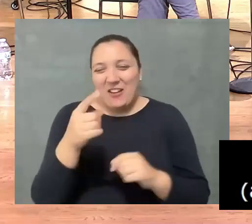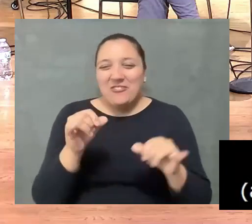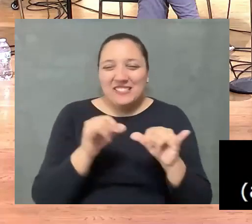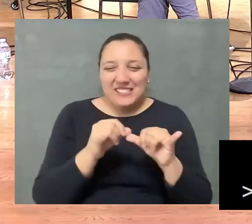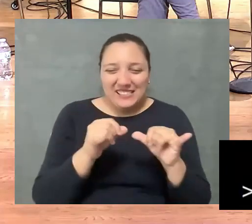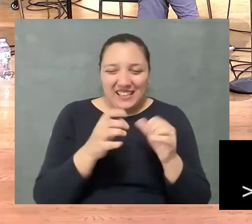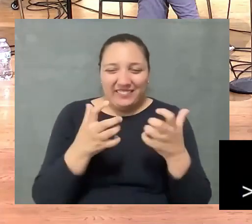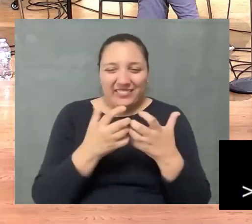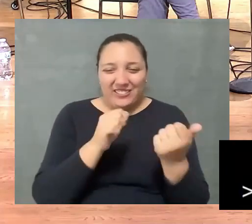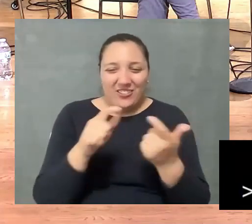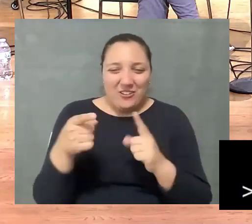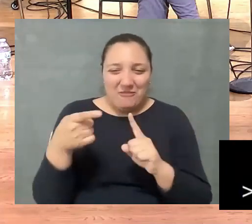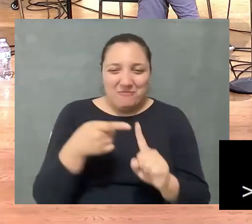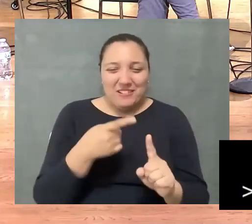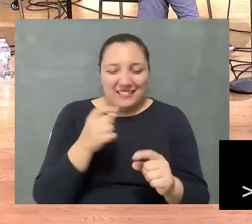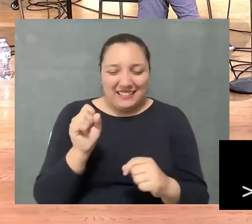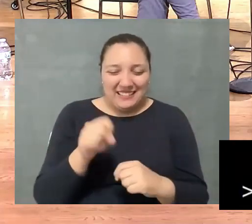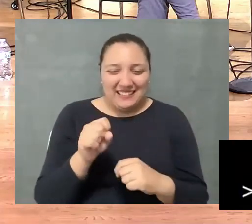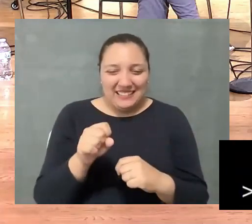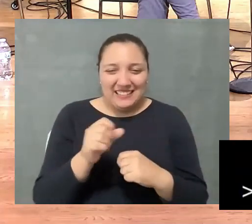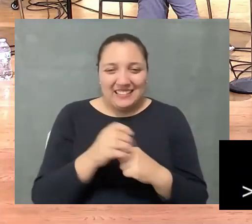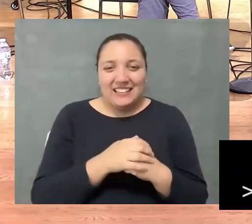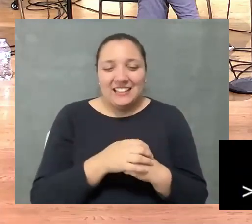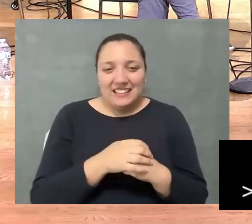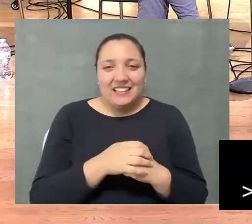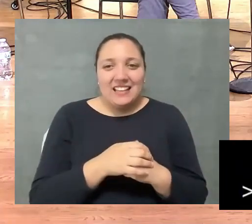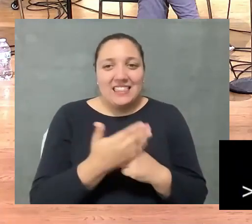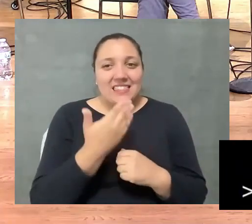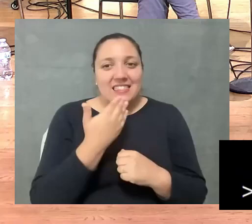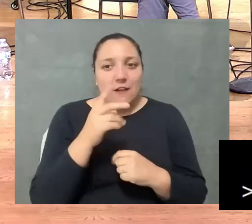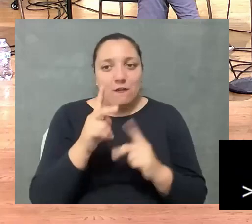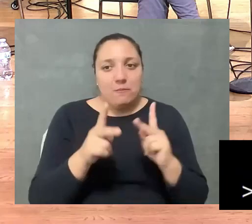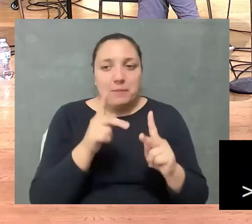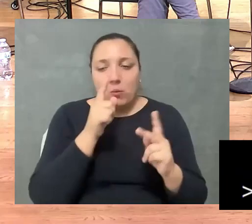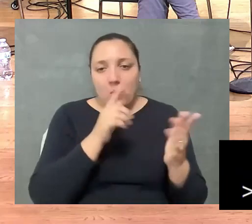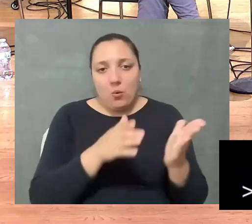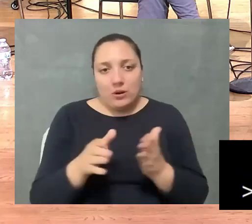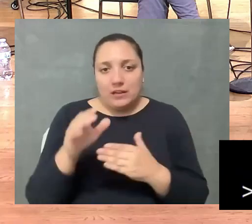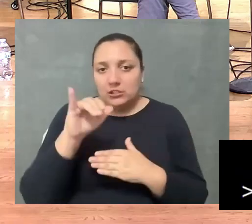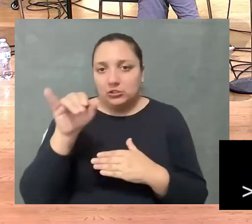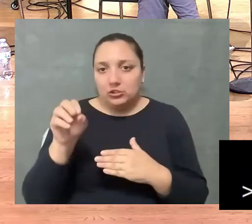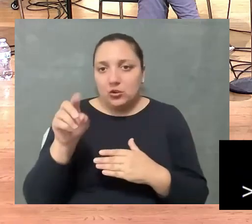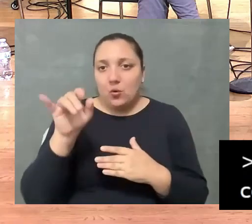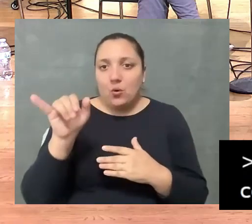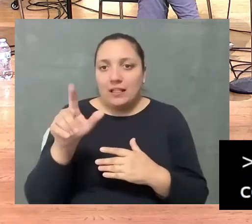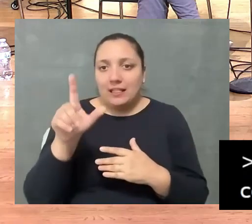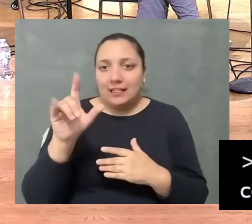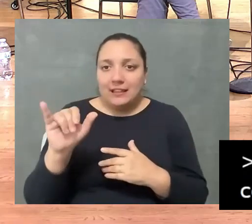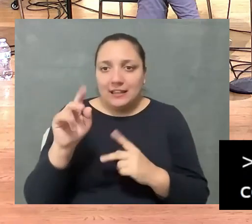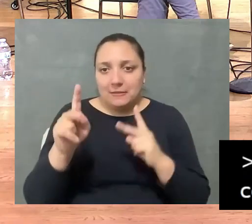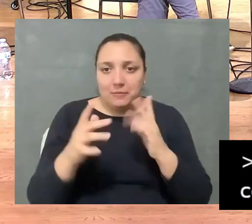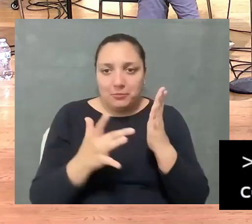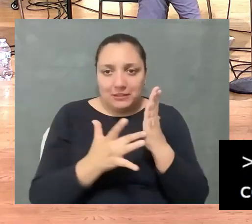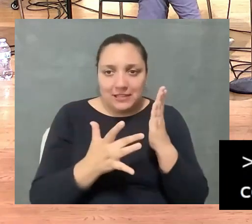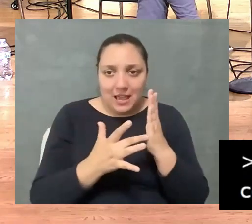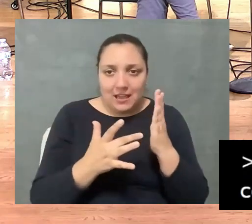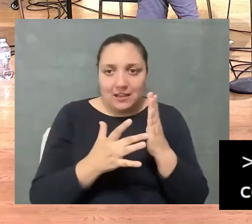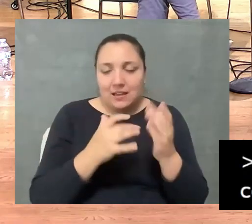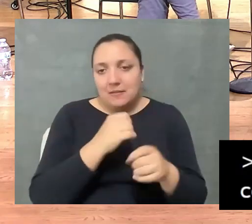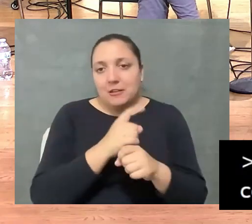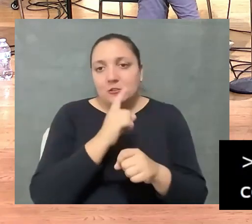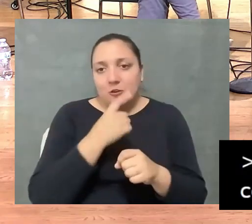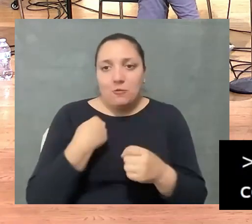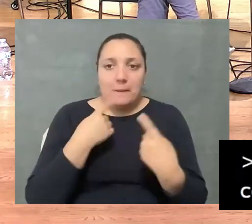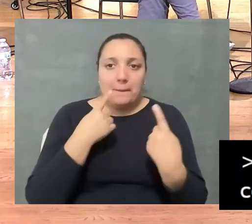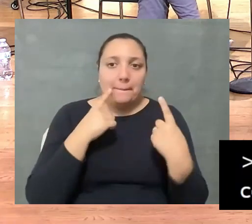So thank you to the folks that organized the event. Thank you, Jolie, for organizing all the tech and keeping us all communicating effectively,